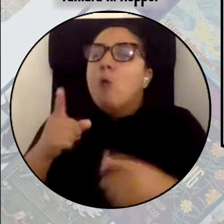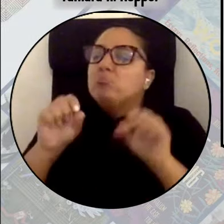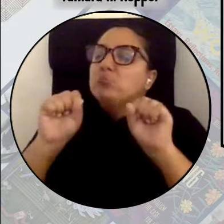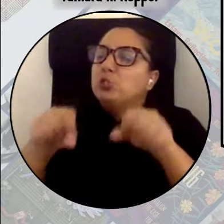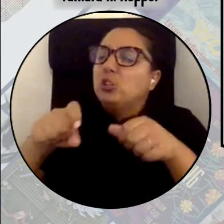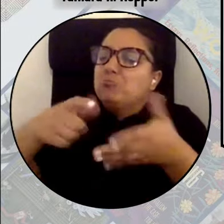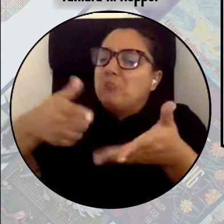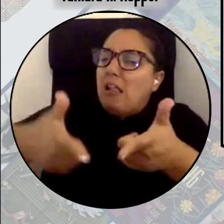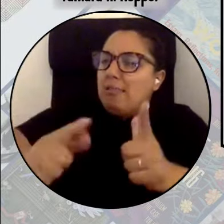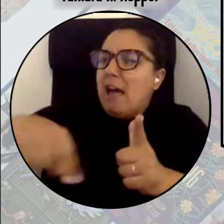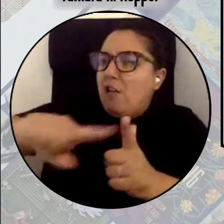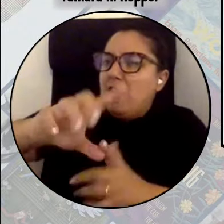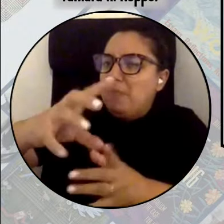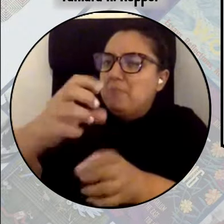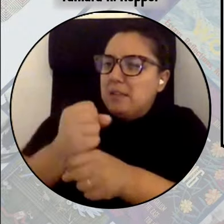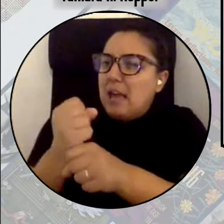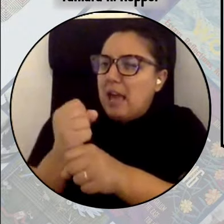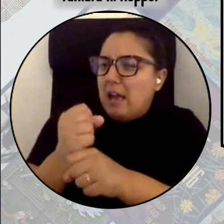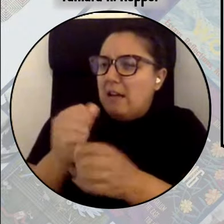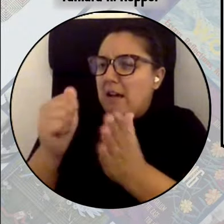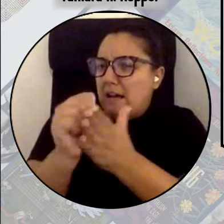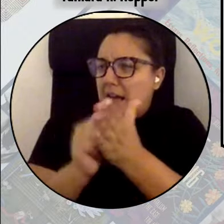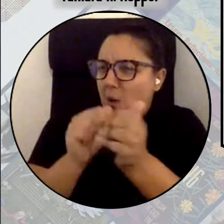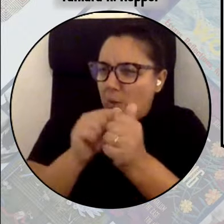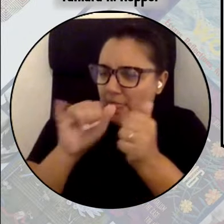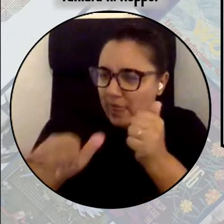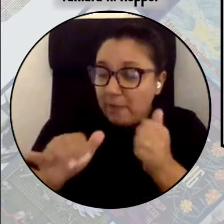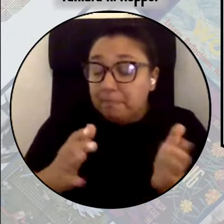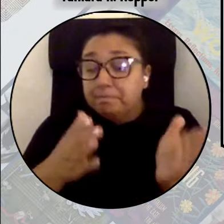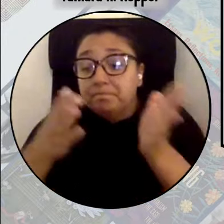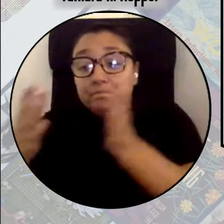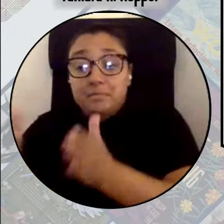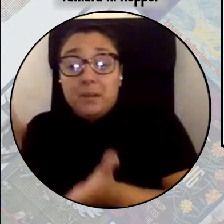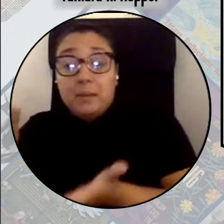means, a state will say, we won't cut off,